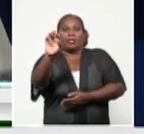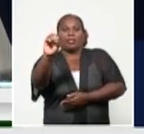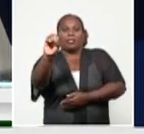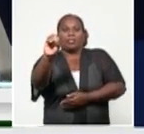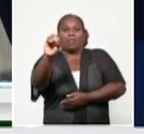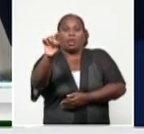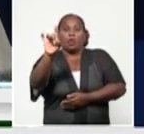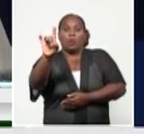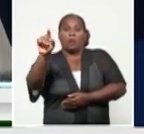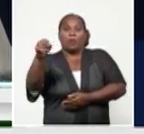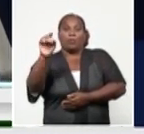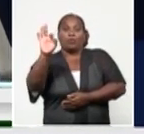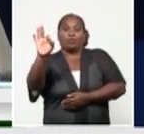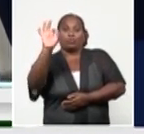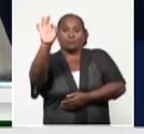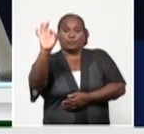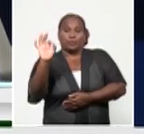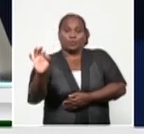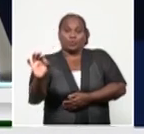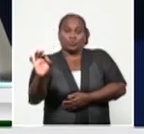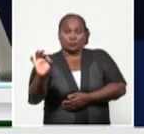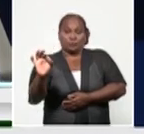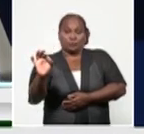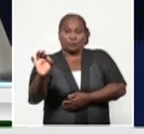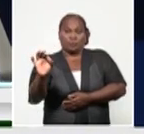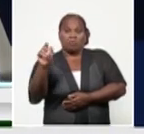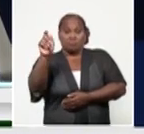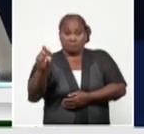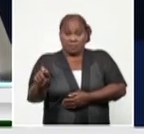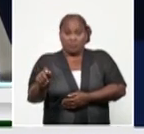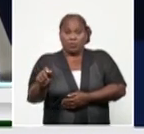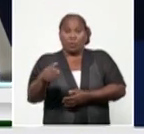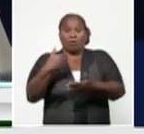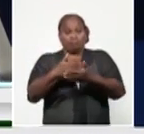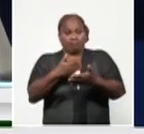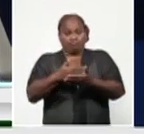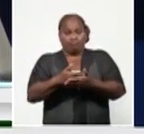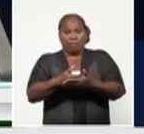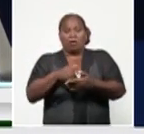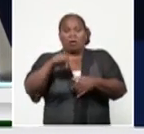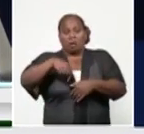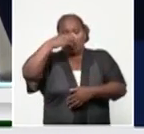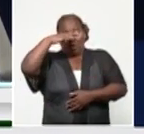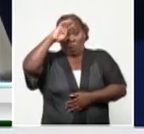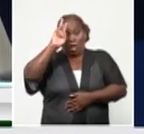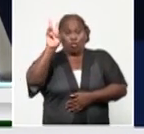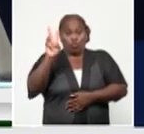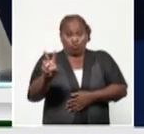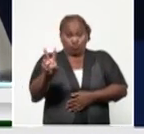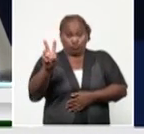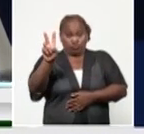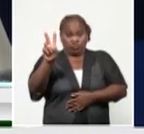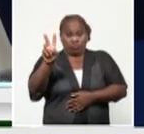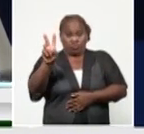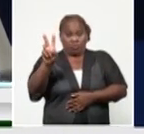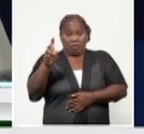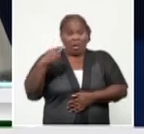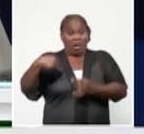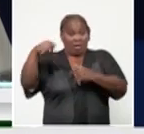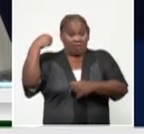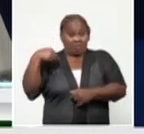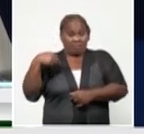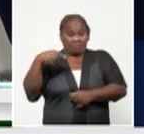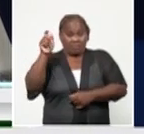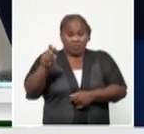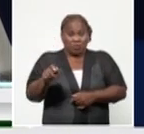people contracted the virus abroad, representing 9.8% of all confirmed